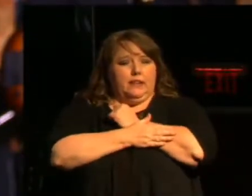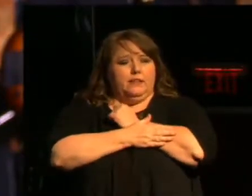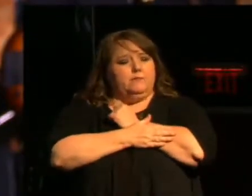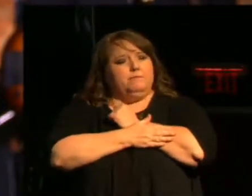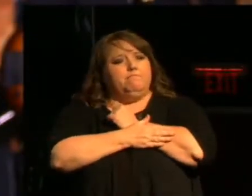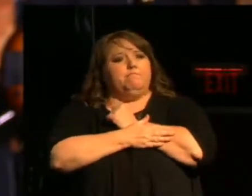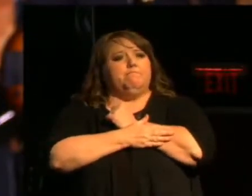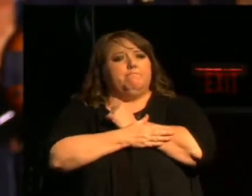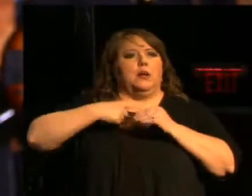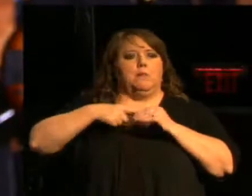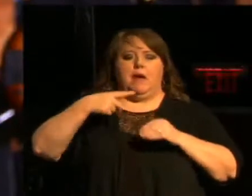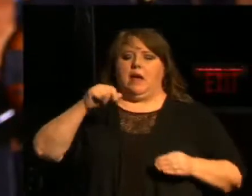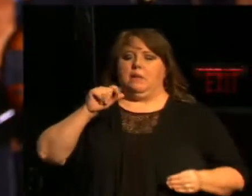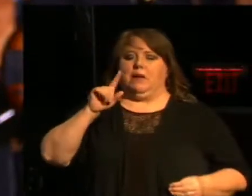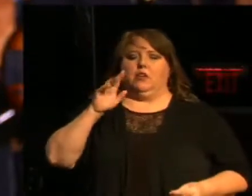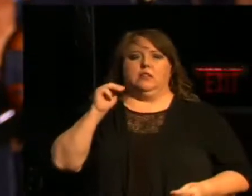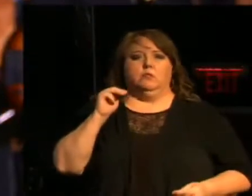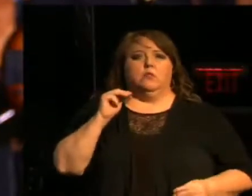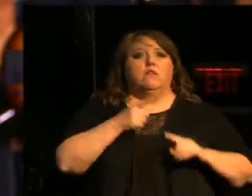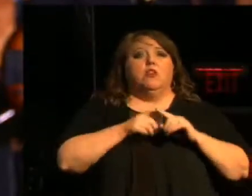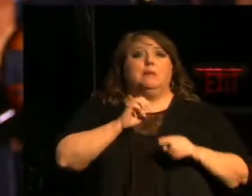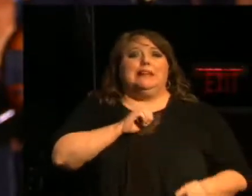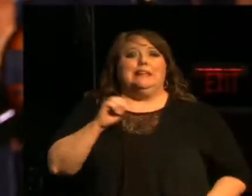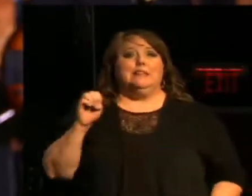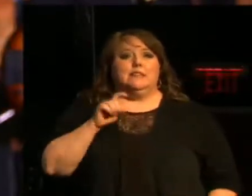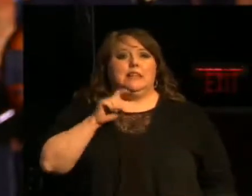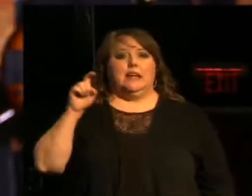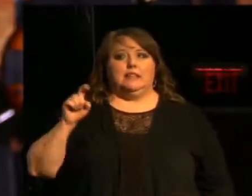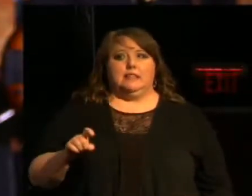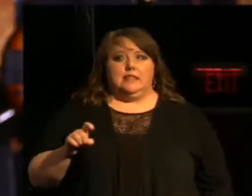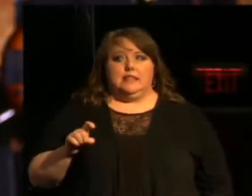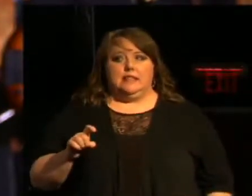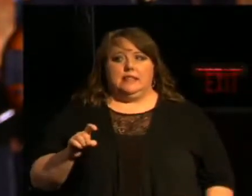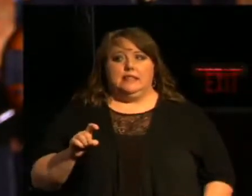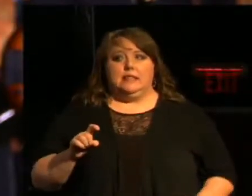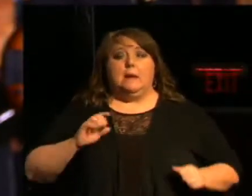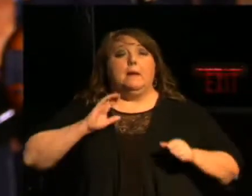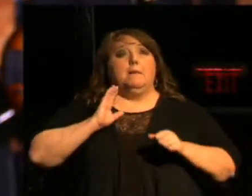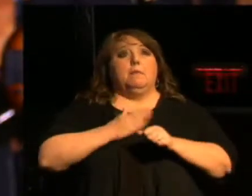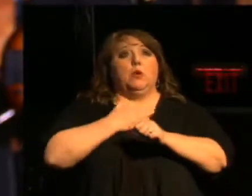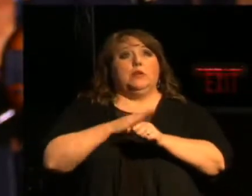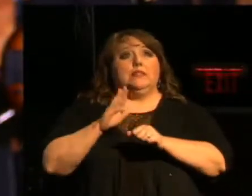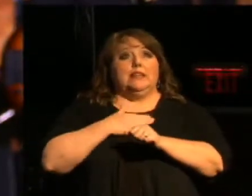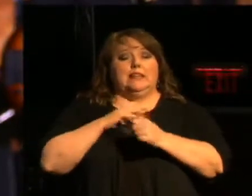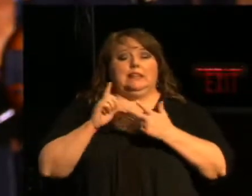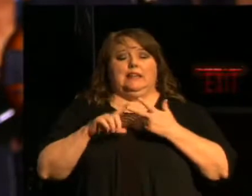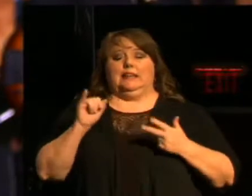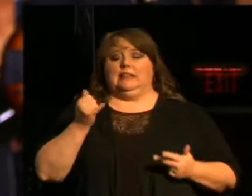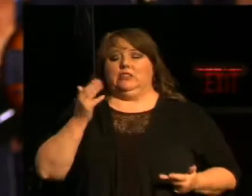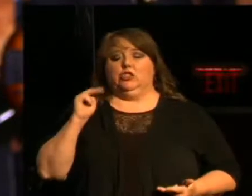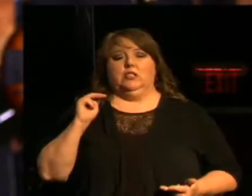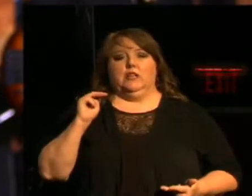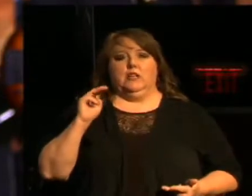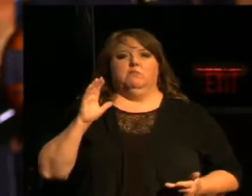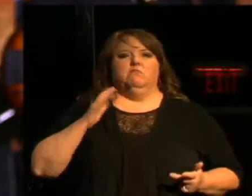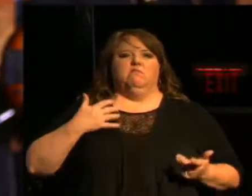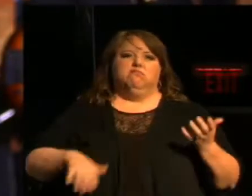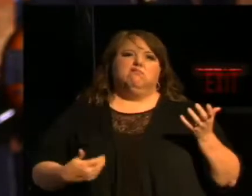Prepare our hearts for what you have planned today. It's in your name we pray. Amen. Amen.